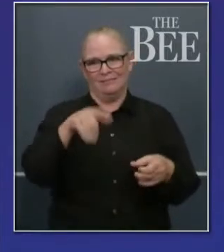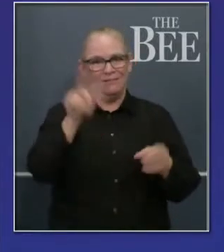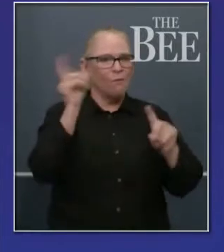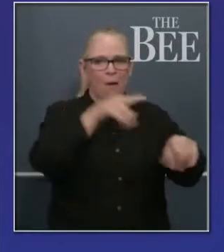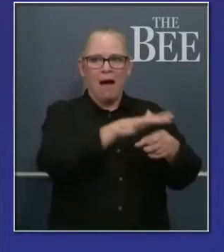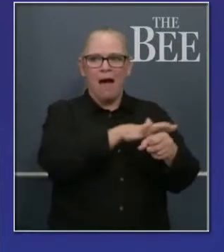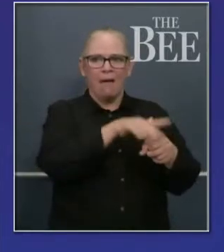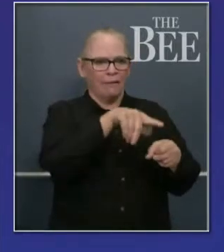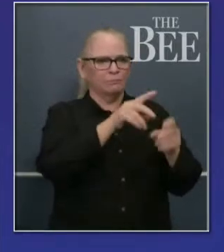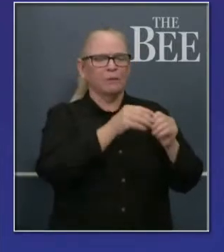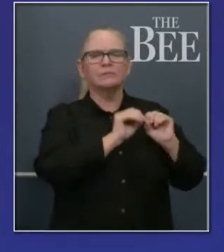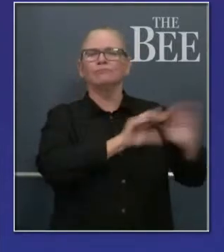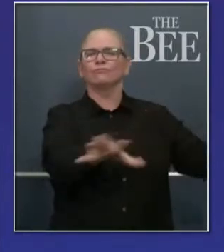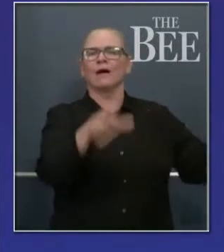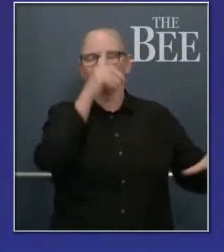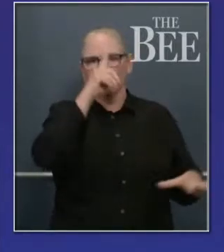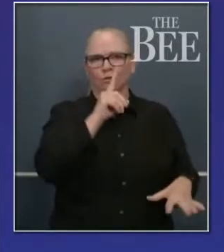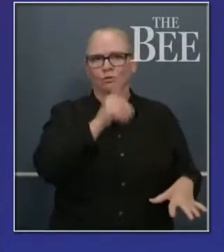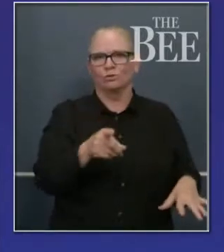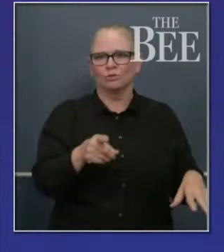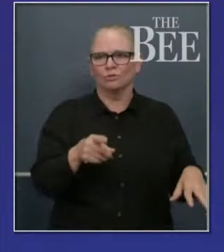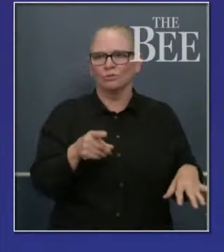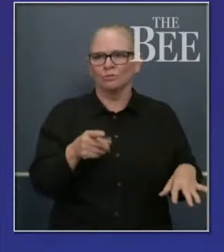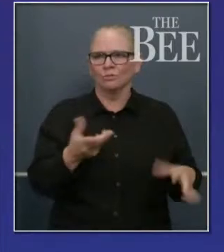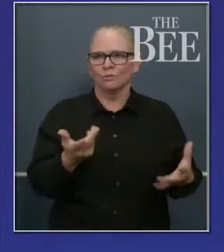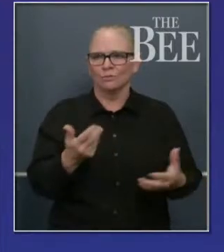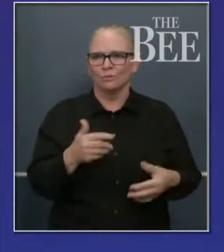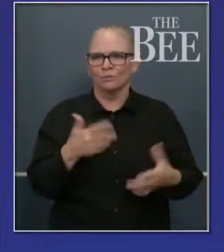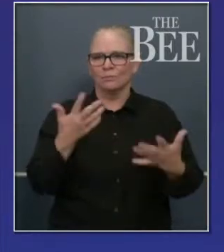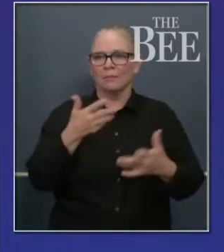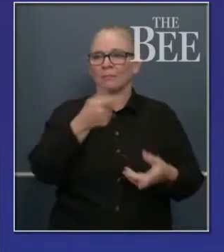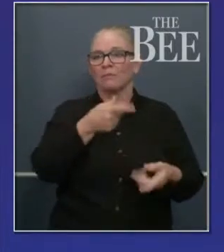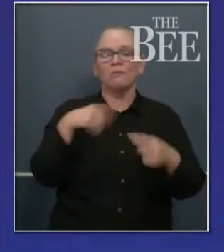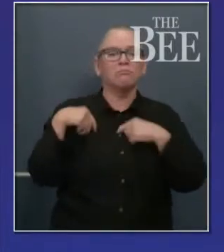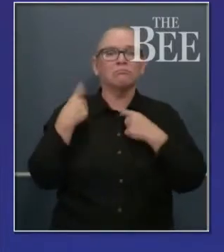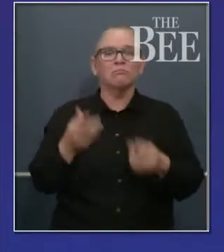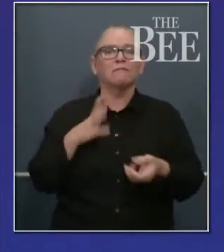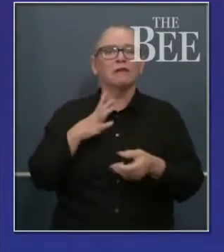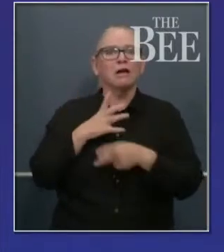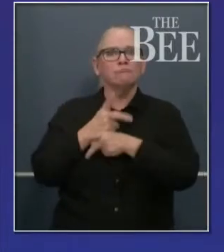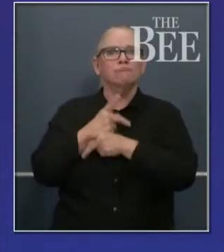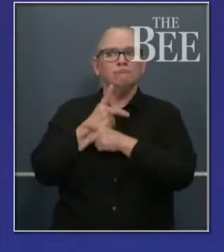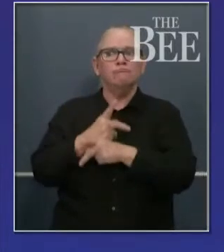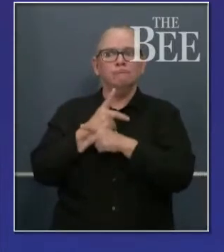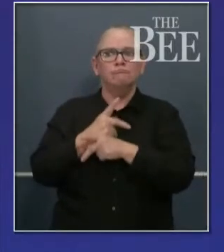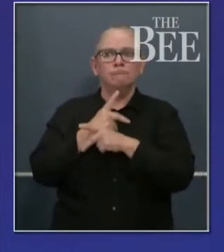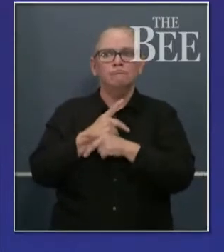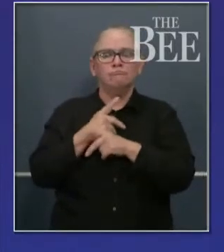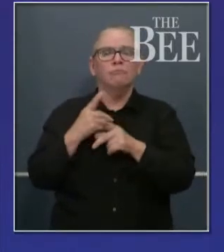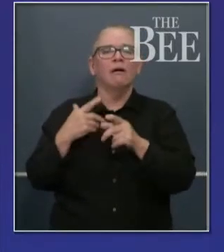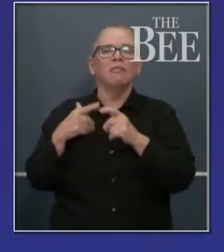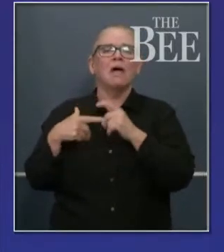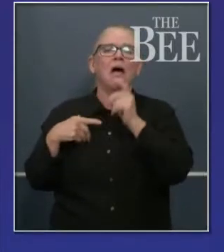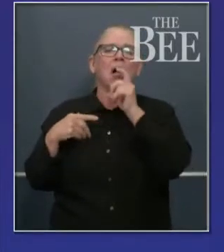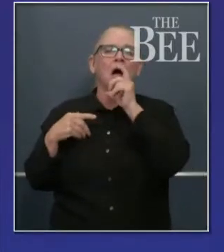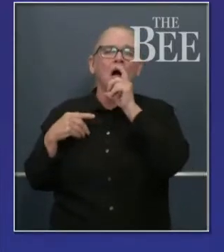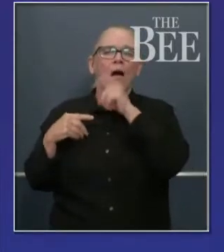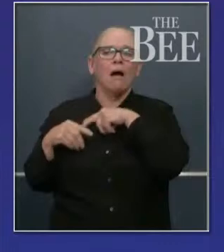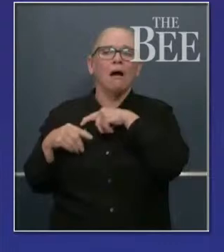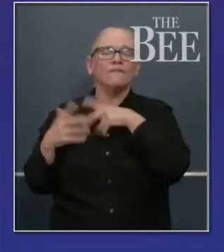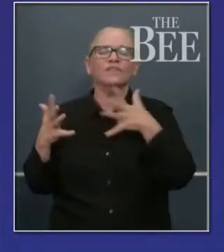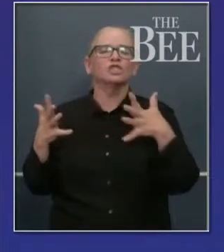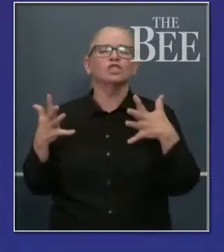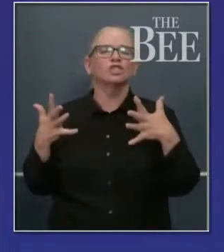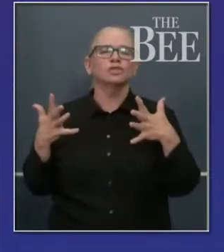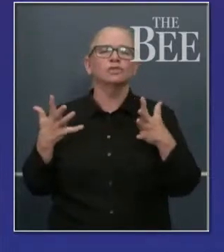people that we're not used to spending time with are gathering, that we forget to keep our mask on as much as we can. All of